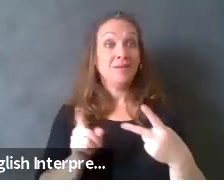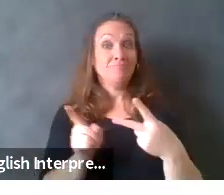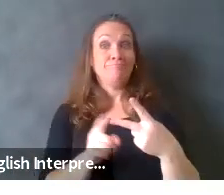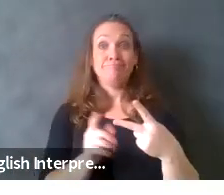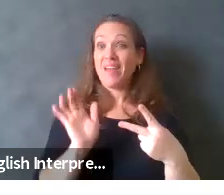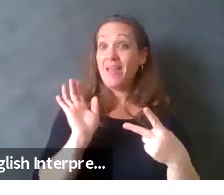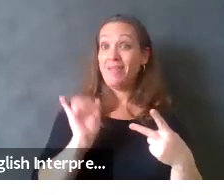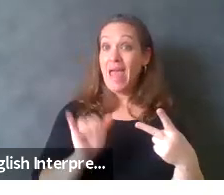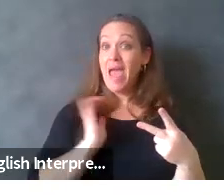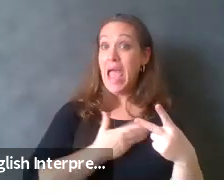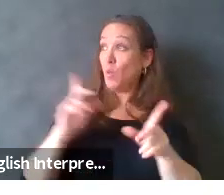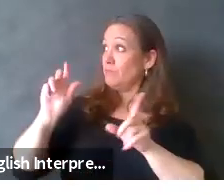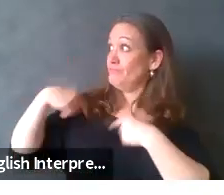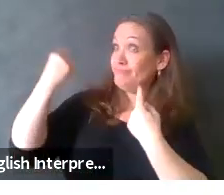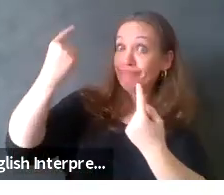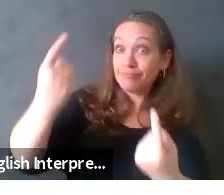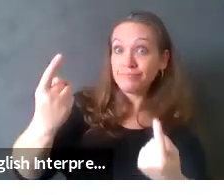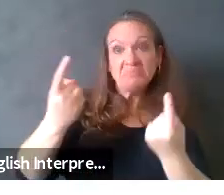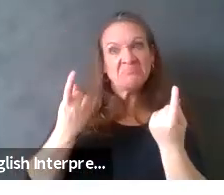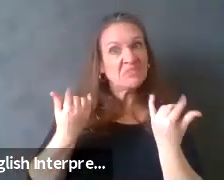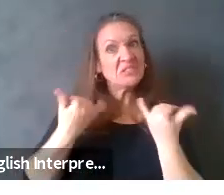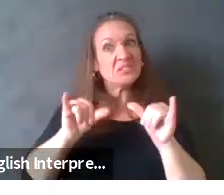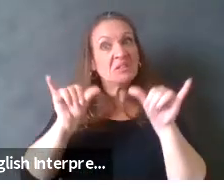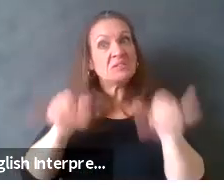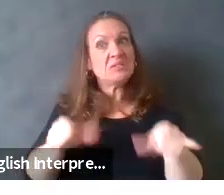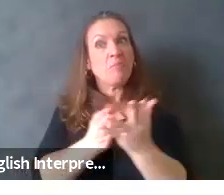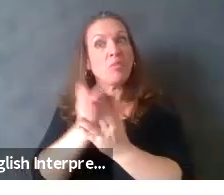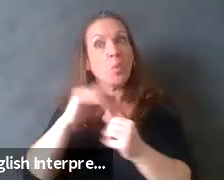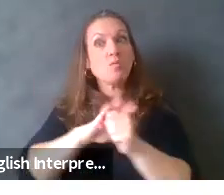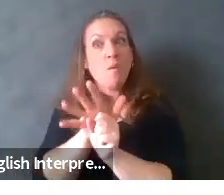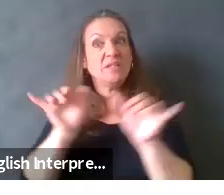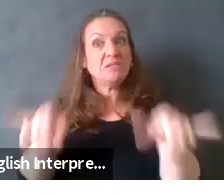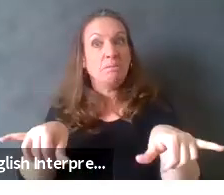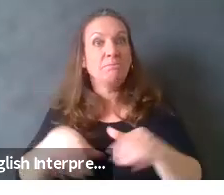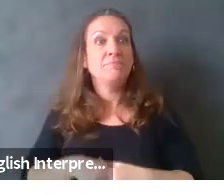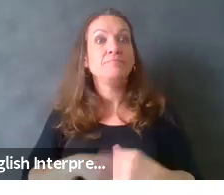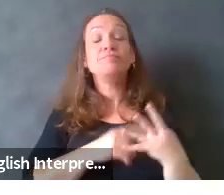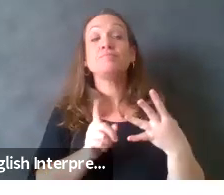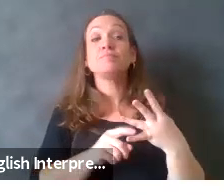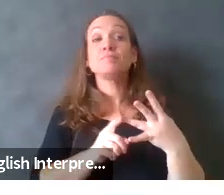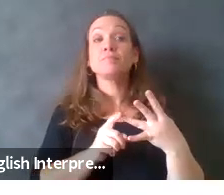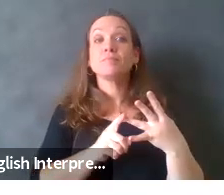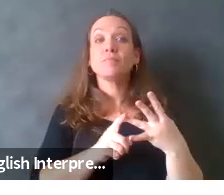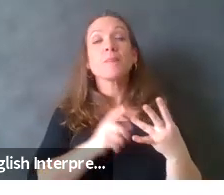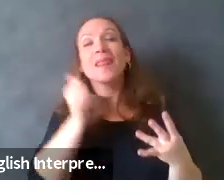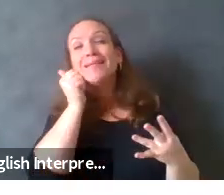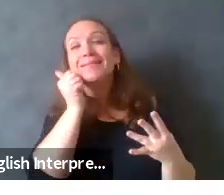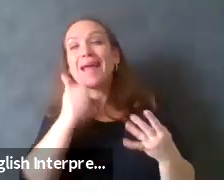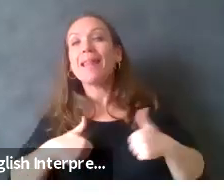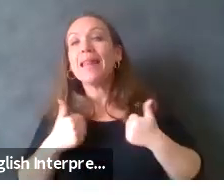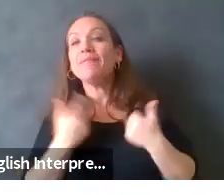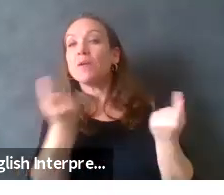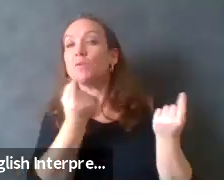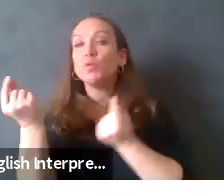plan, and it continues within the COVID environment. Assistance with activities of daily living can